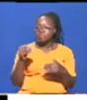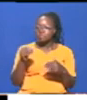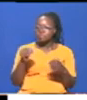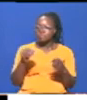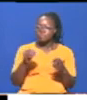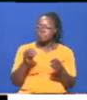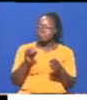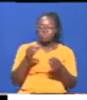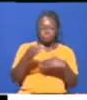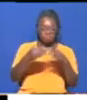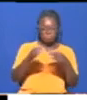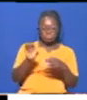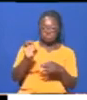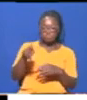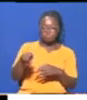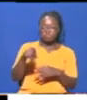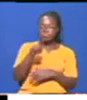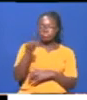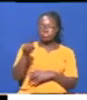zone.